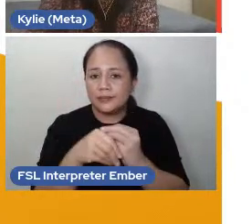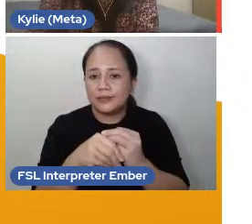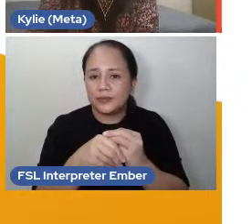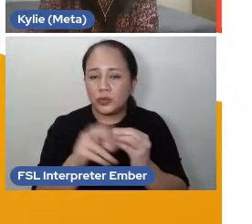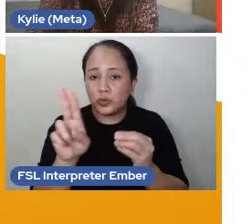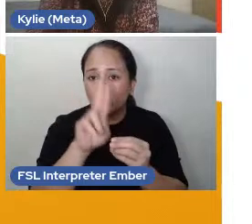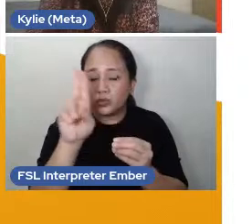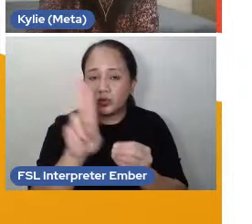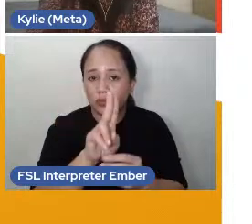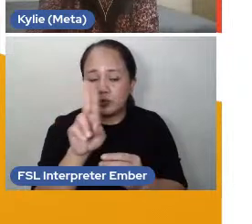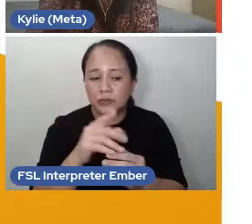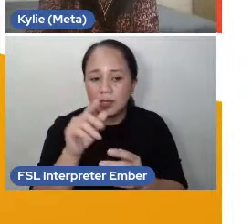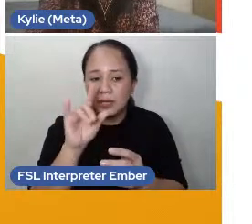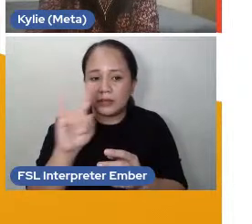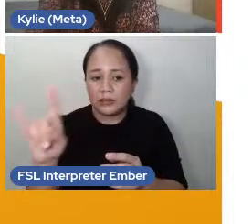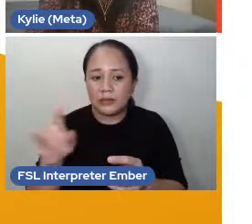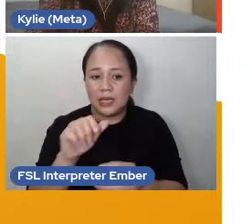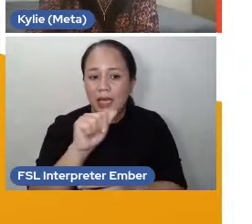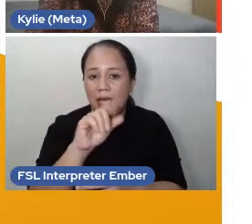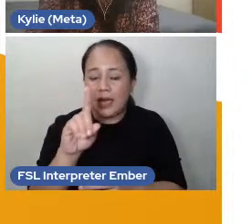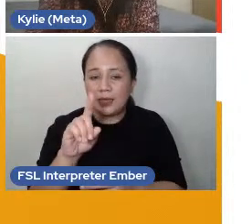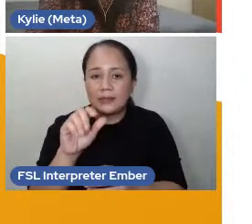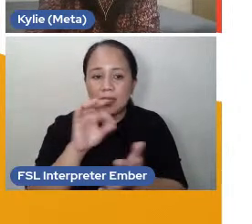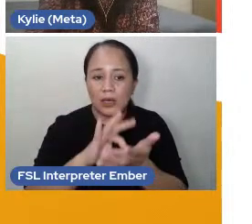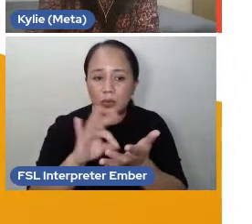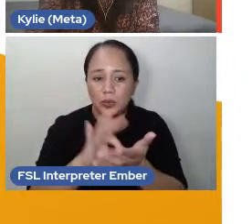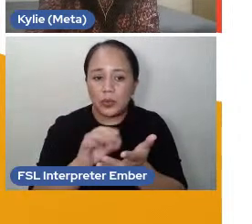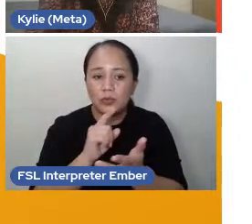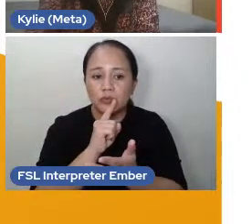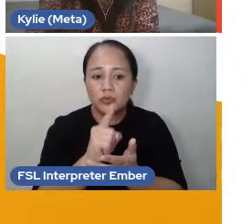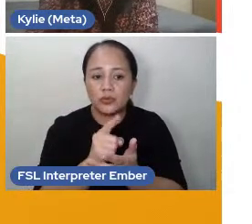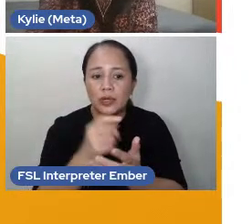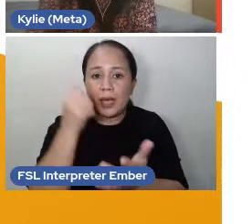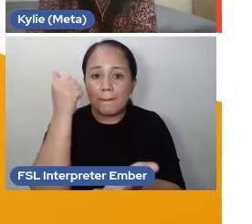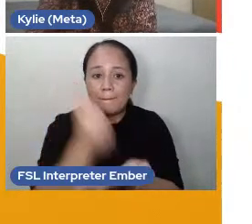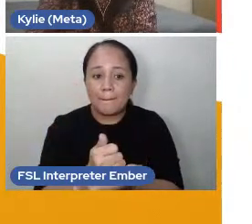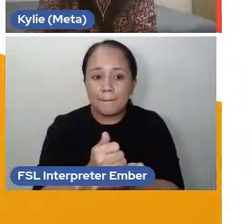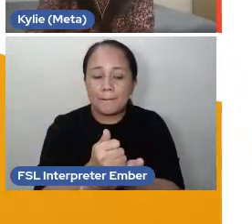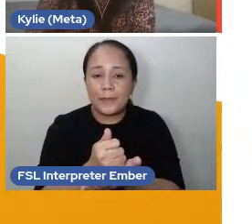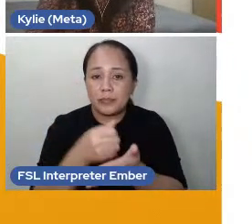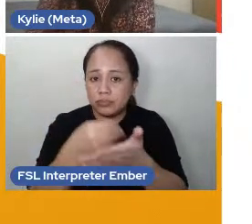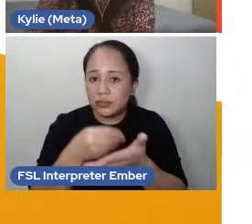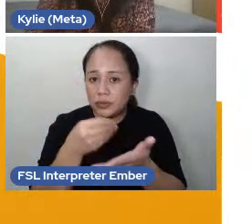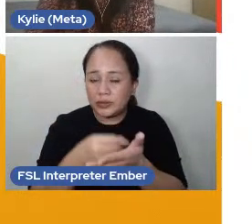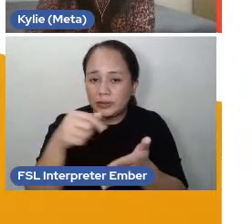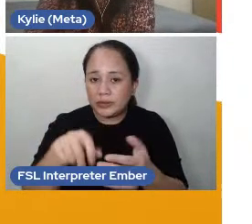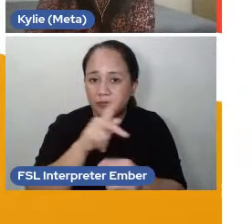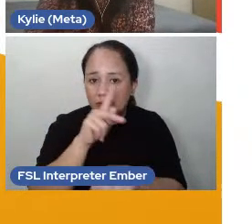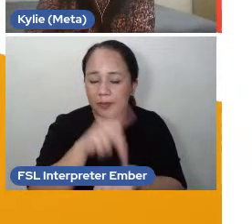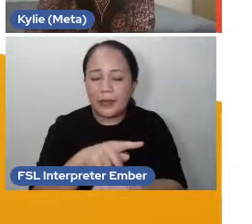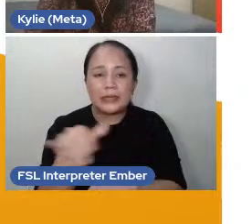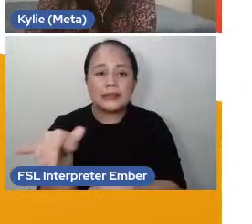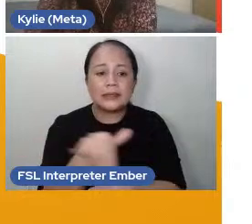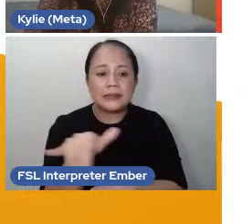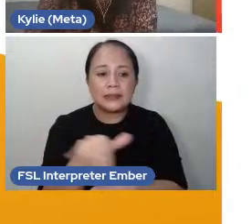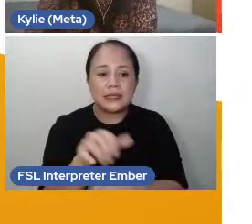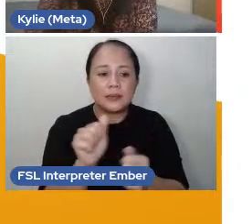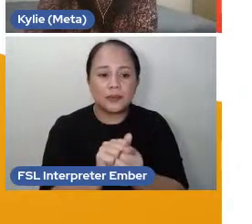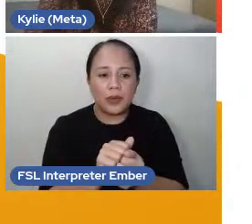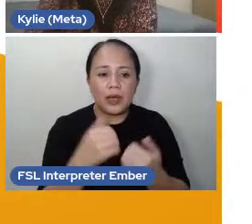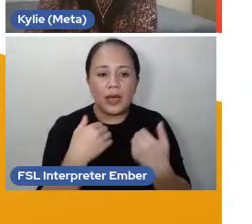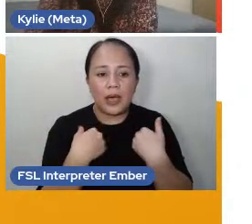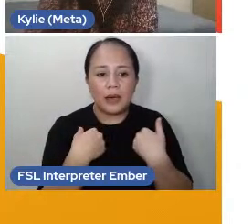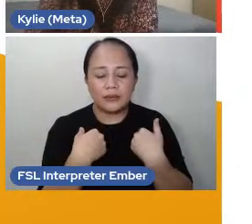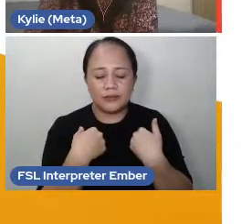we're checking that the ad account is in an approved currency for the Philippines, and also that it has a